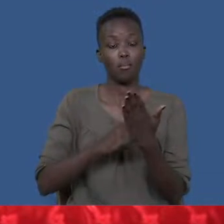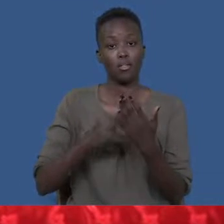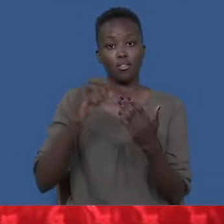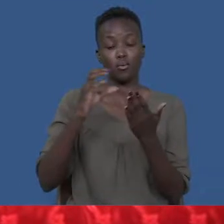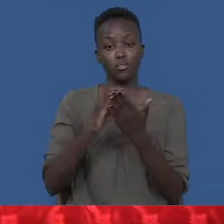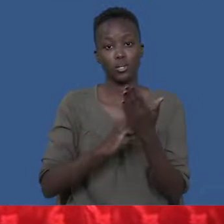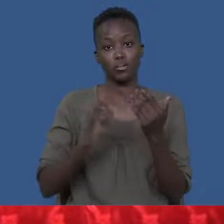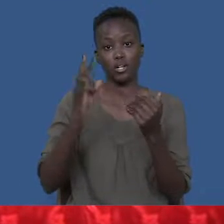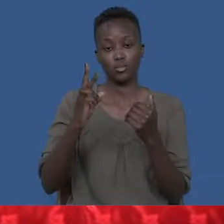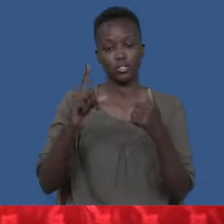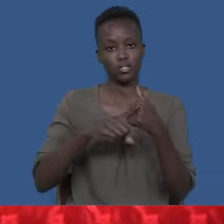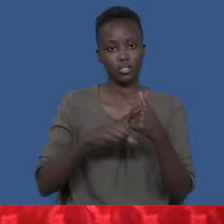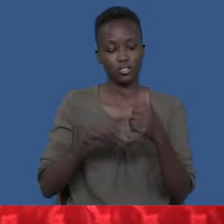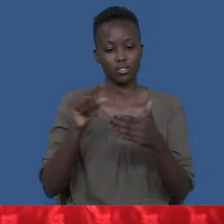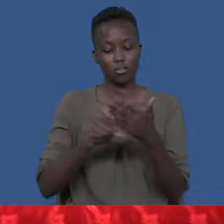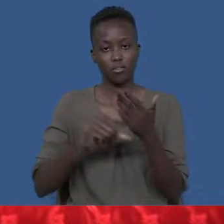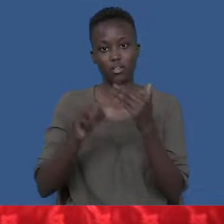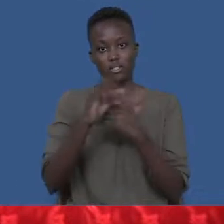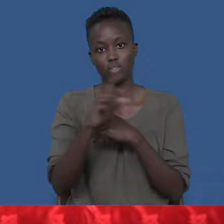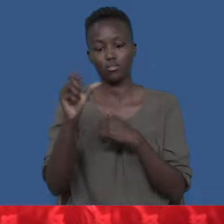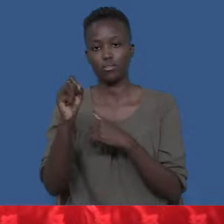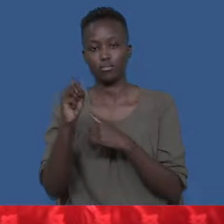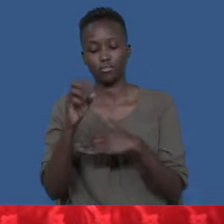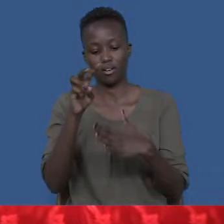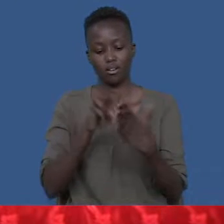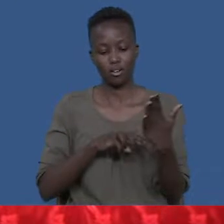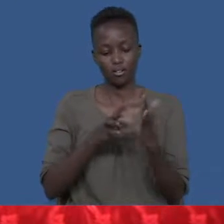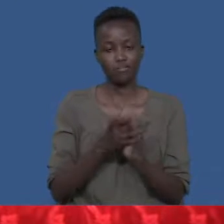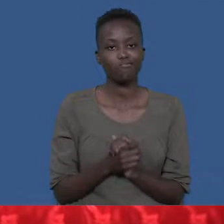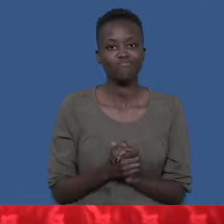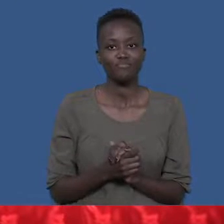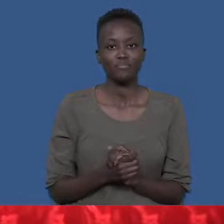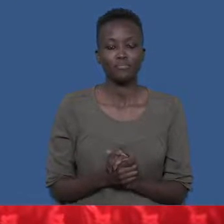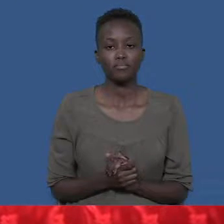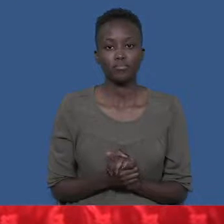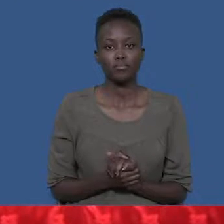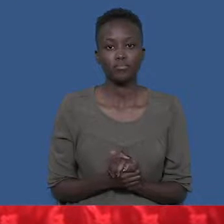to verse 5. The Bible says,